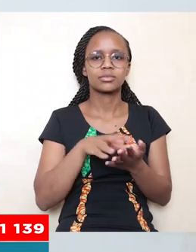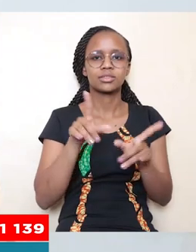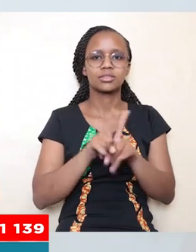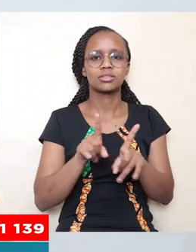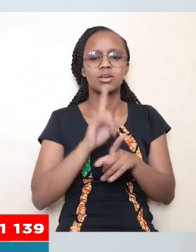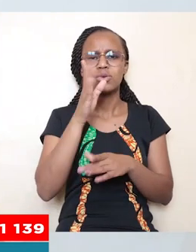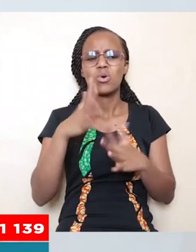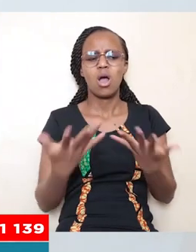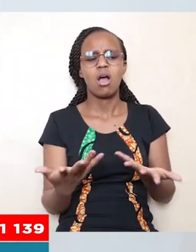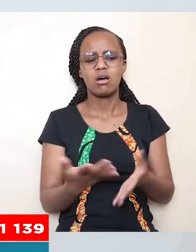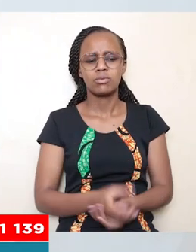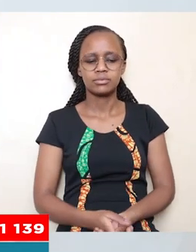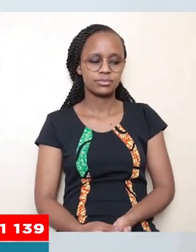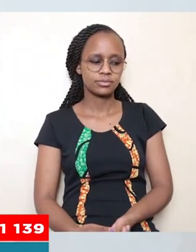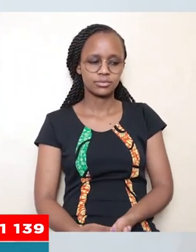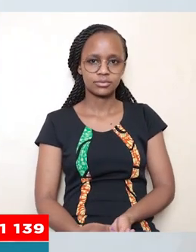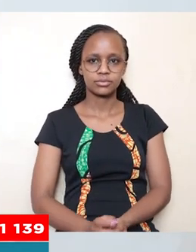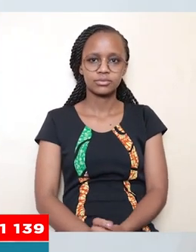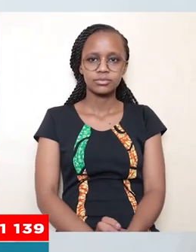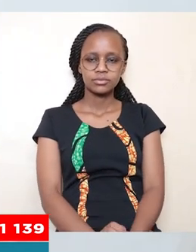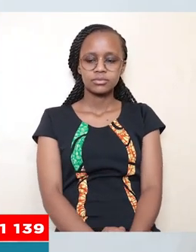deni. Kwani wewe ni aina gani?